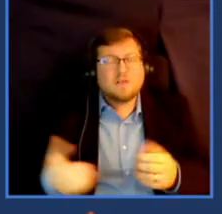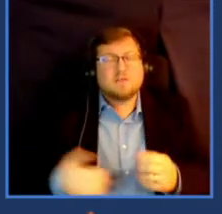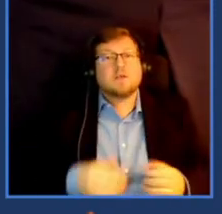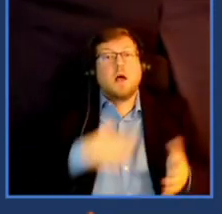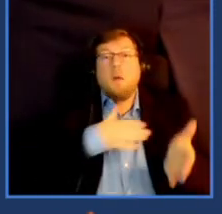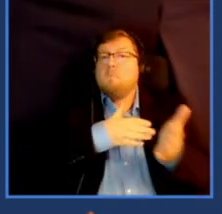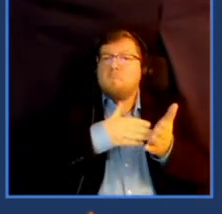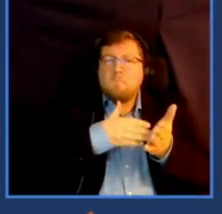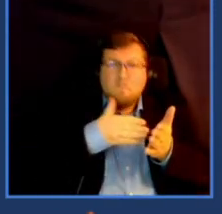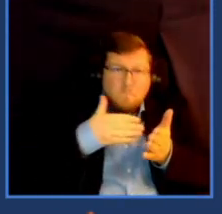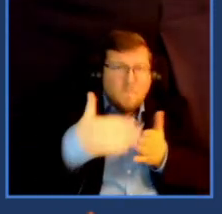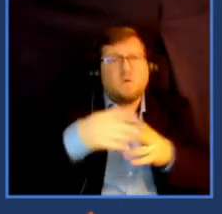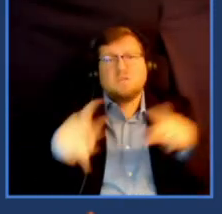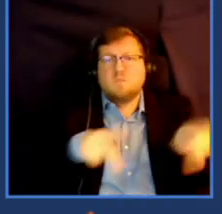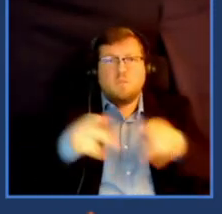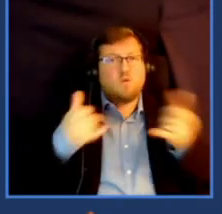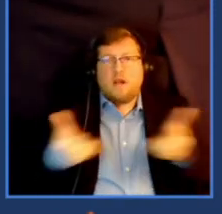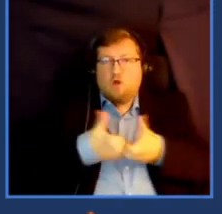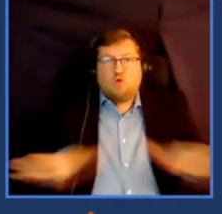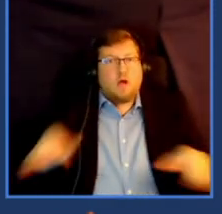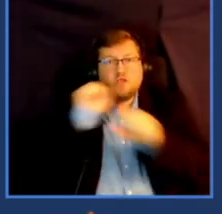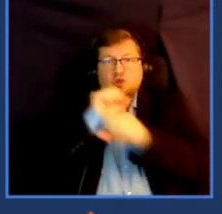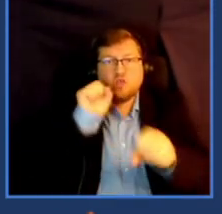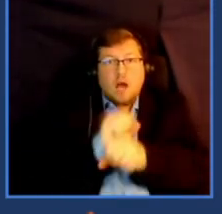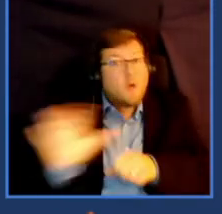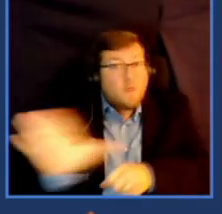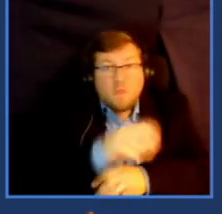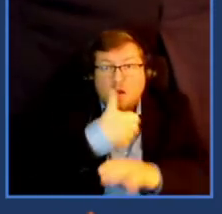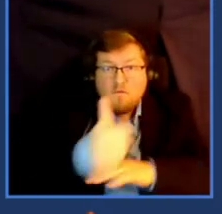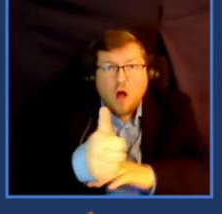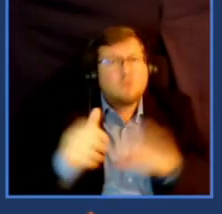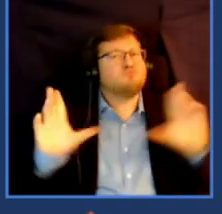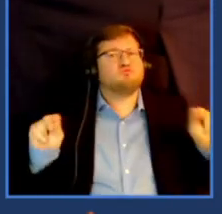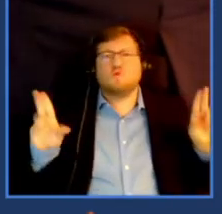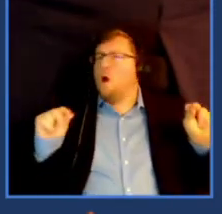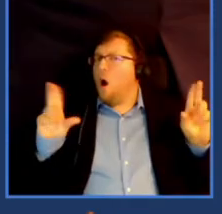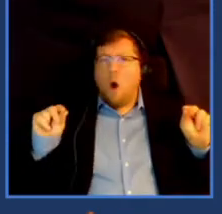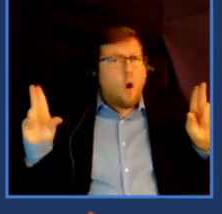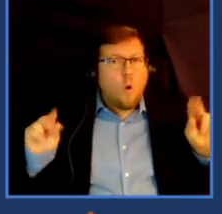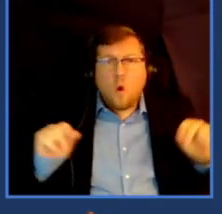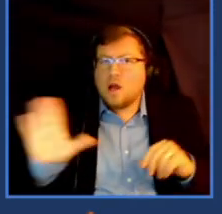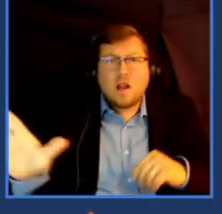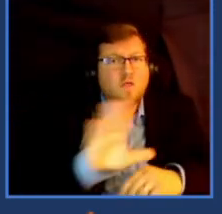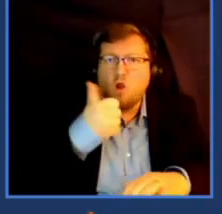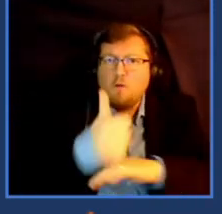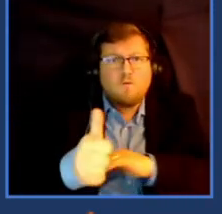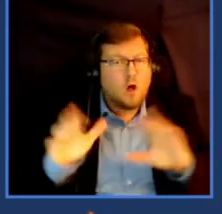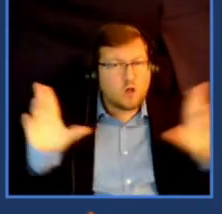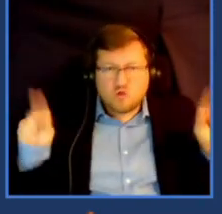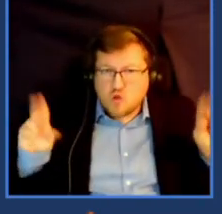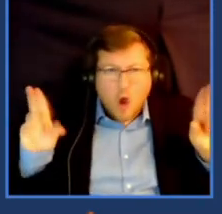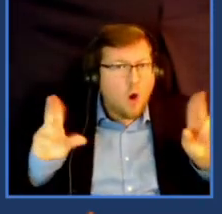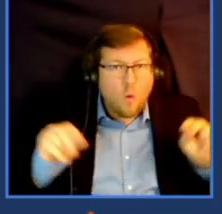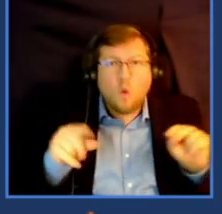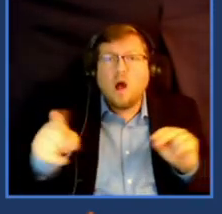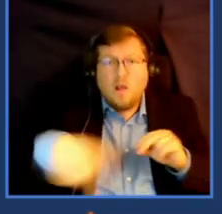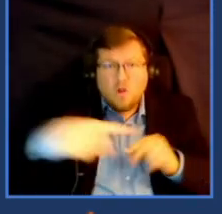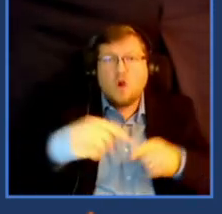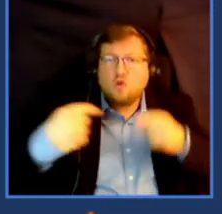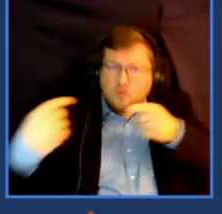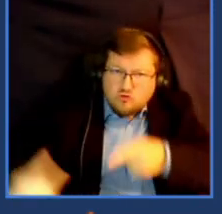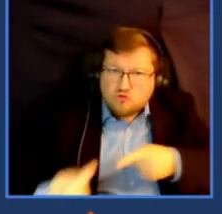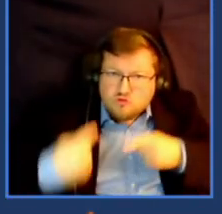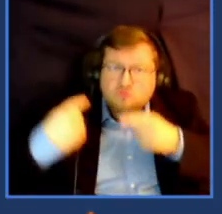work through no fault of their own. No fault of their own. They're struggling. Many